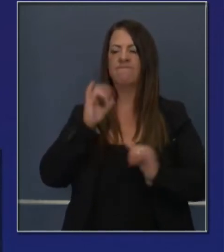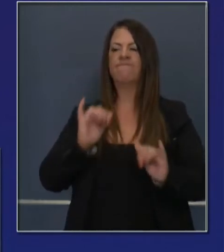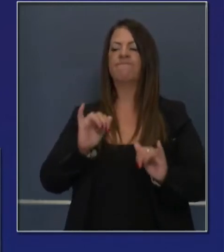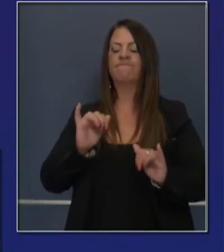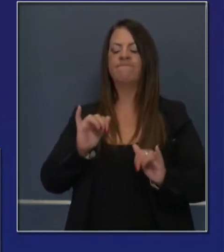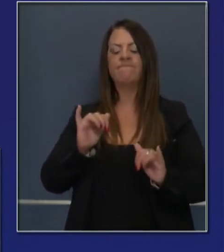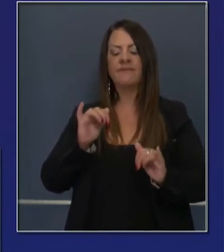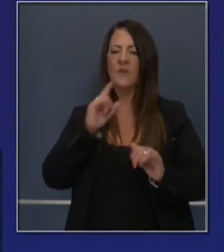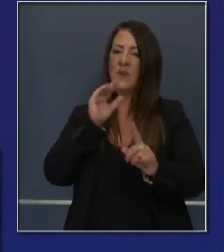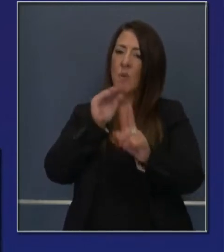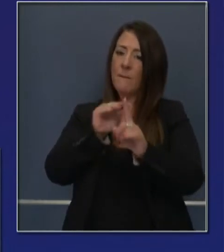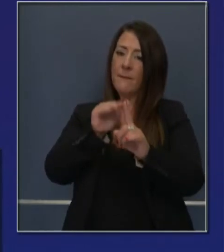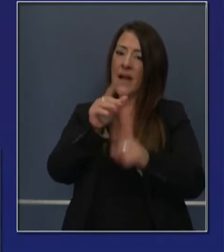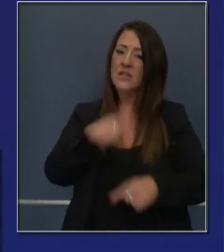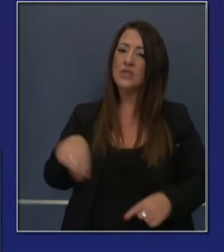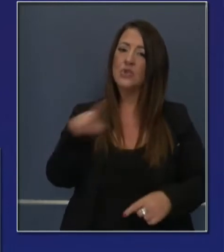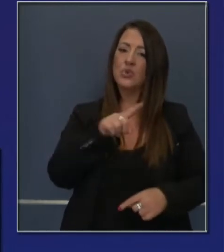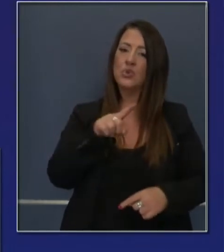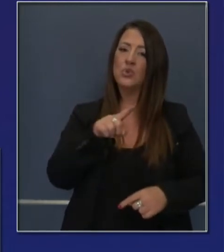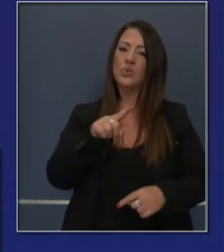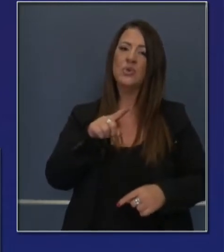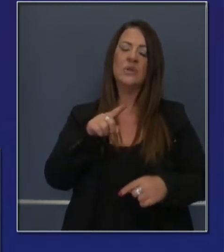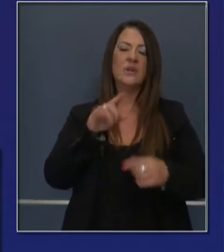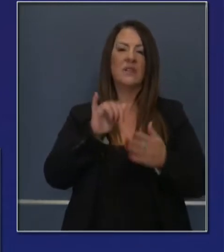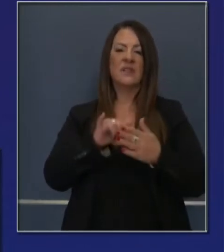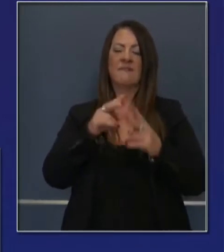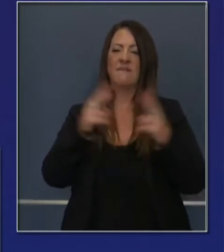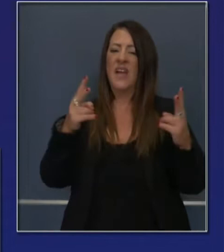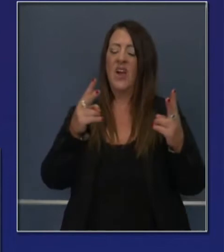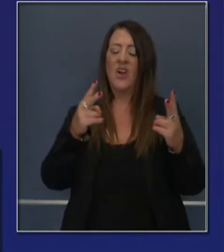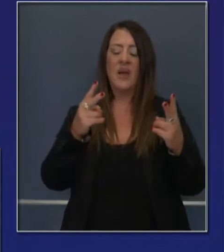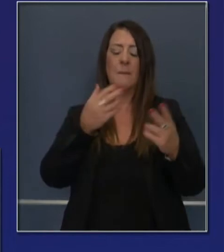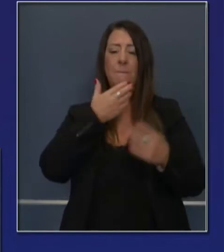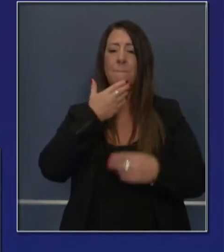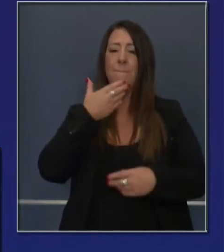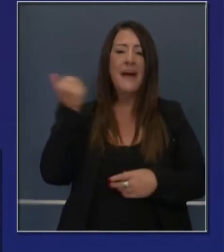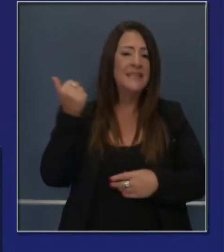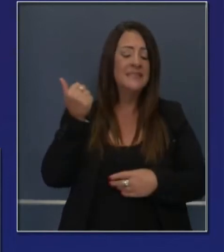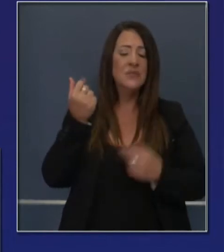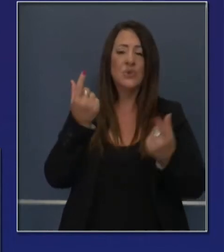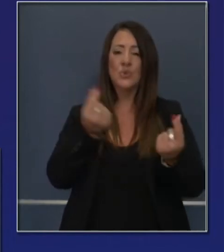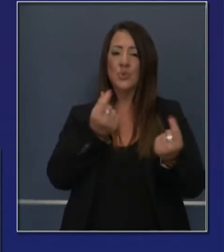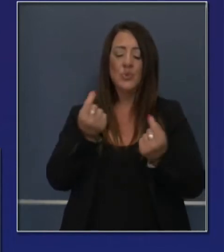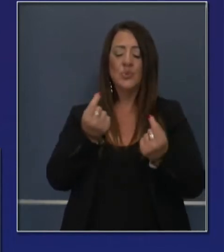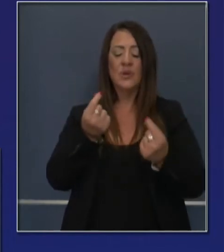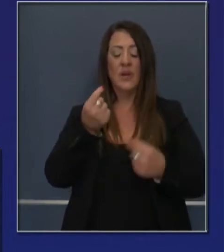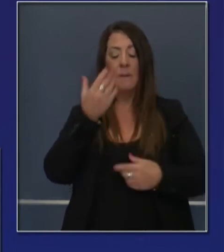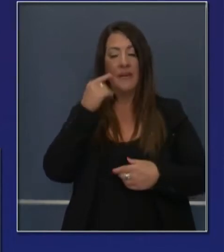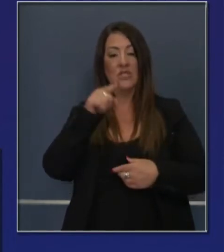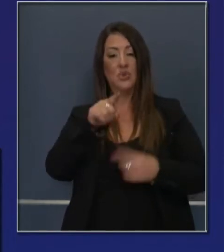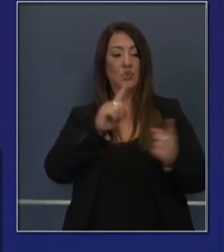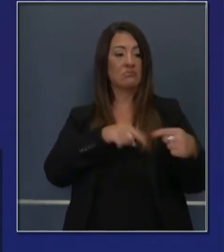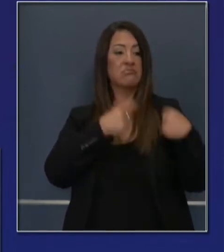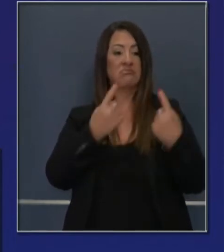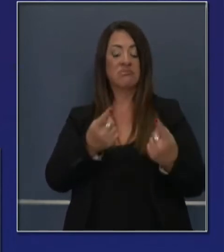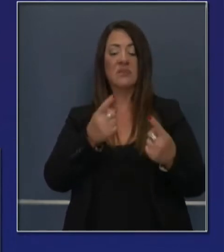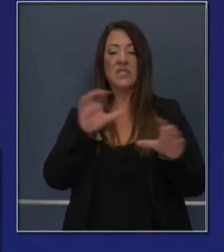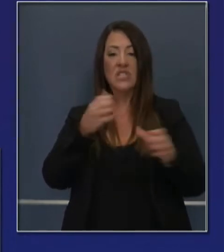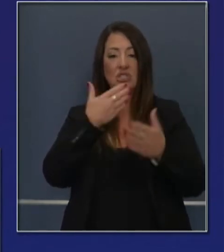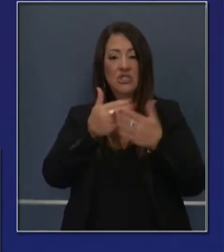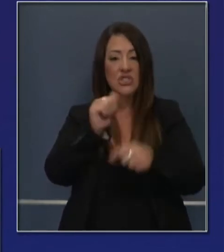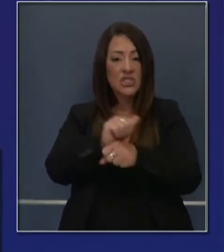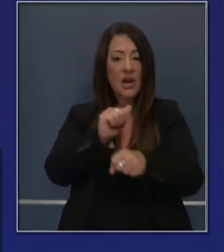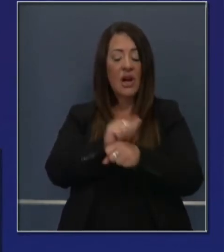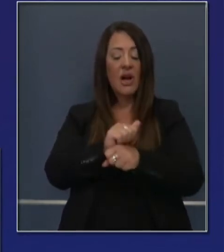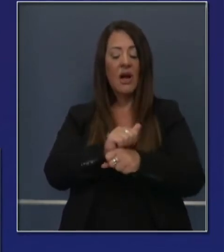extend a reminder to each and every one of you of the power and potency of the decisions you've made to date that have helped us through this